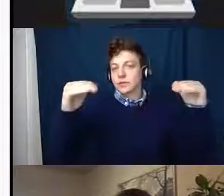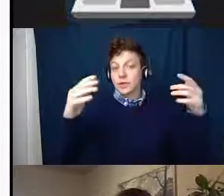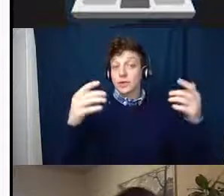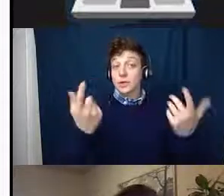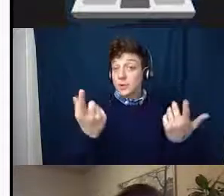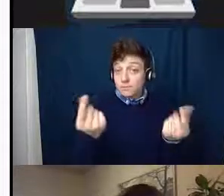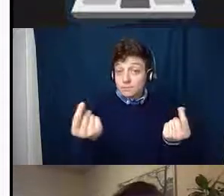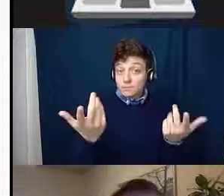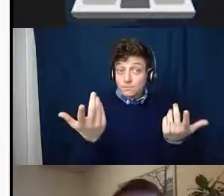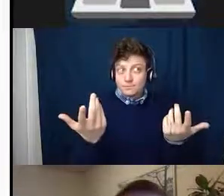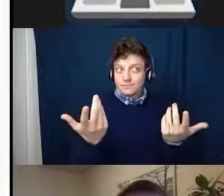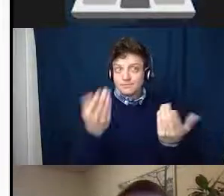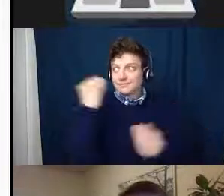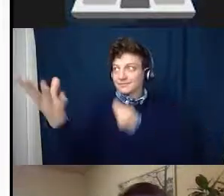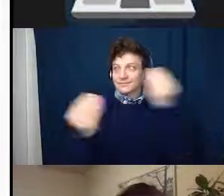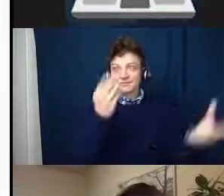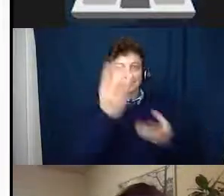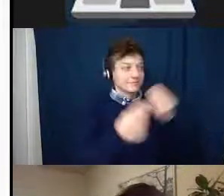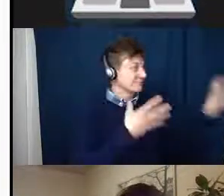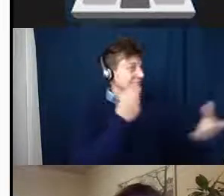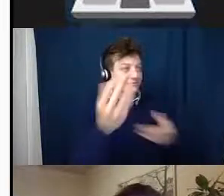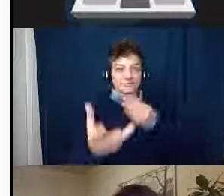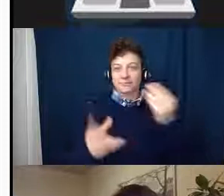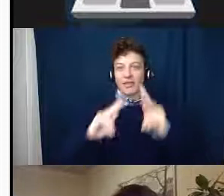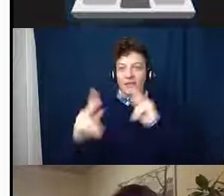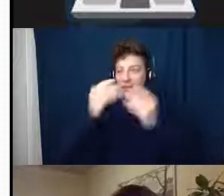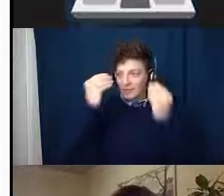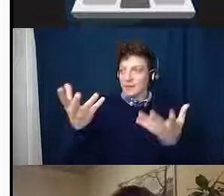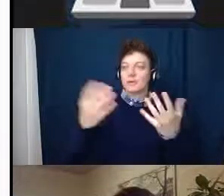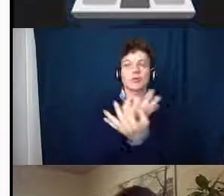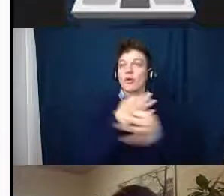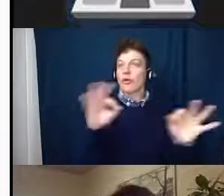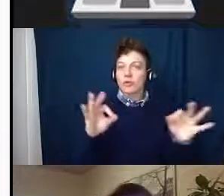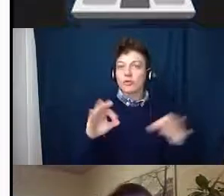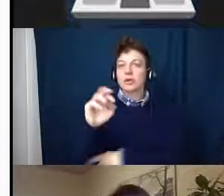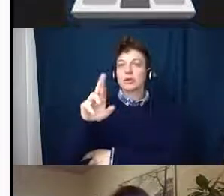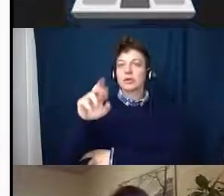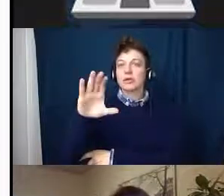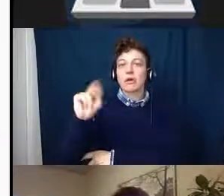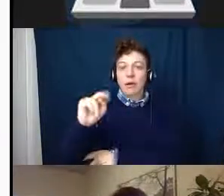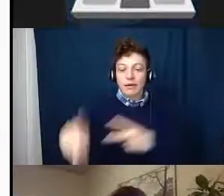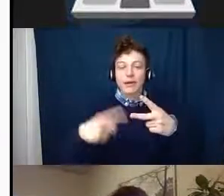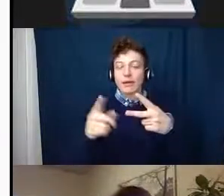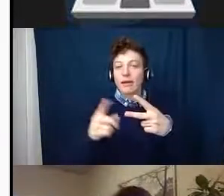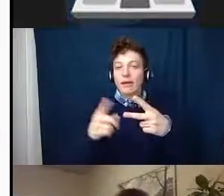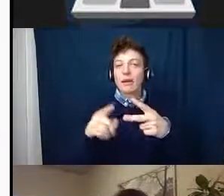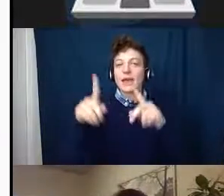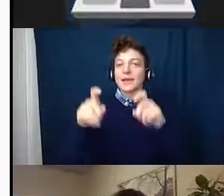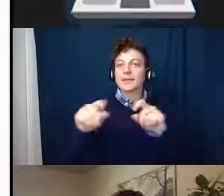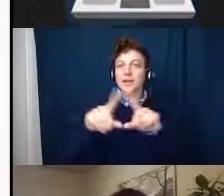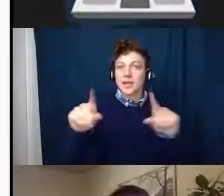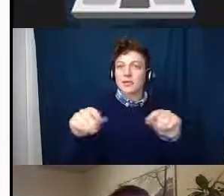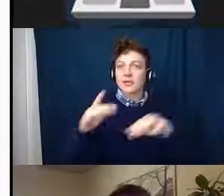word about, free Narcan and fentanyl test strips available in Philadelphia. It's worth noting that Narcan is also available